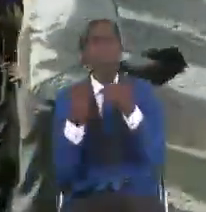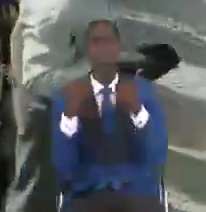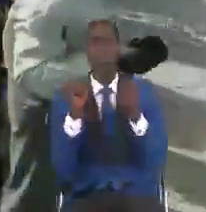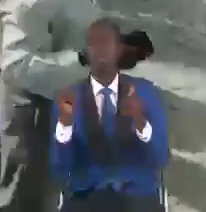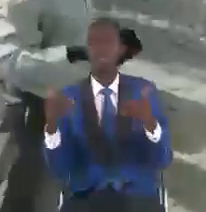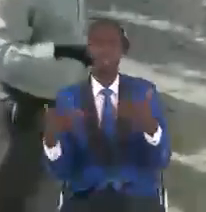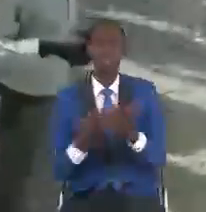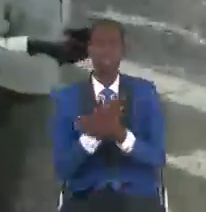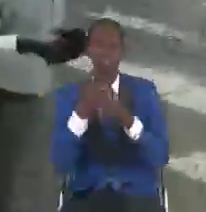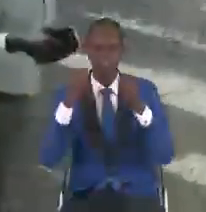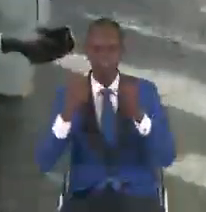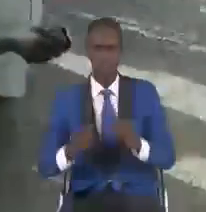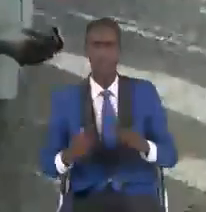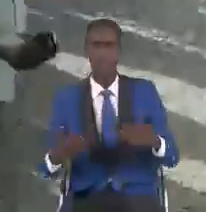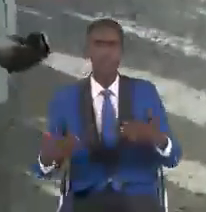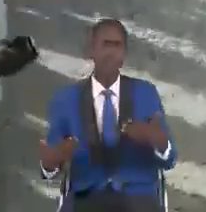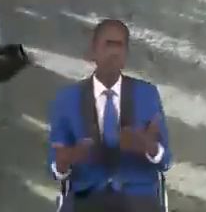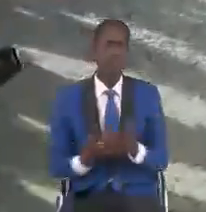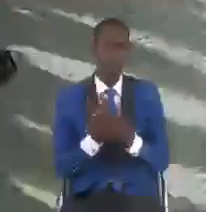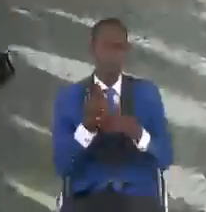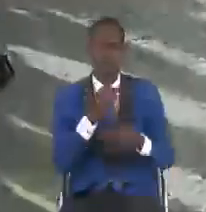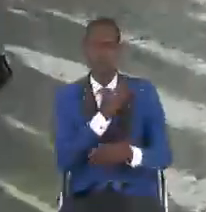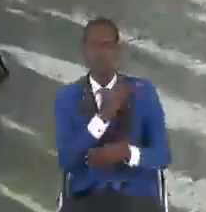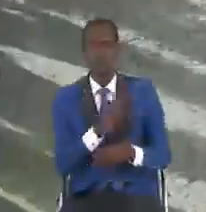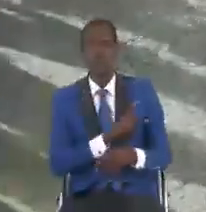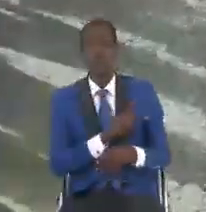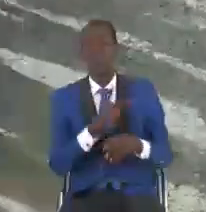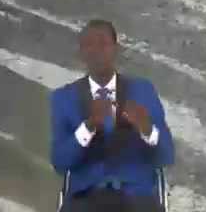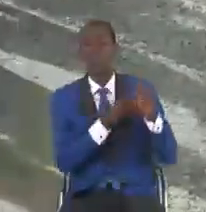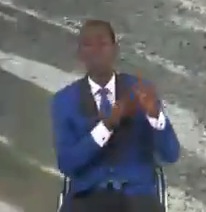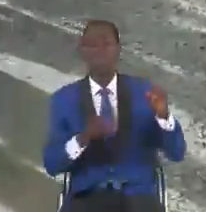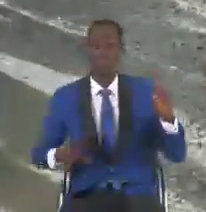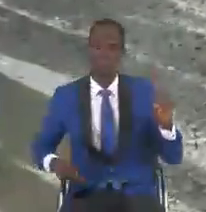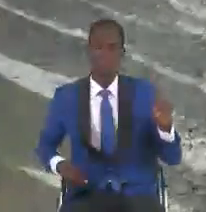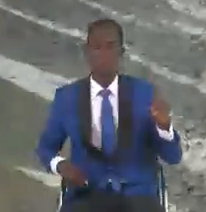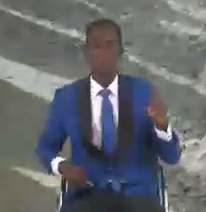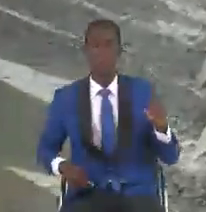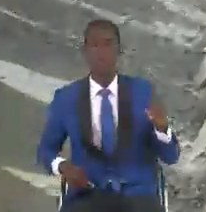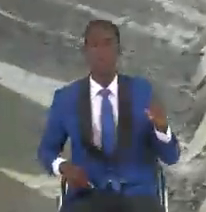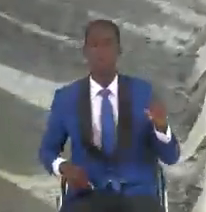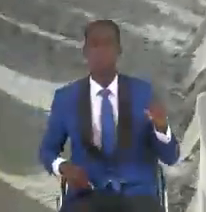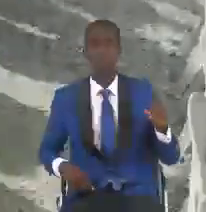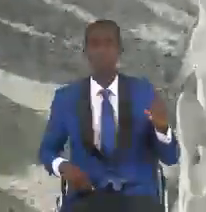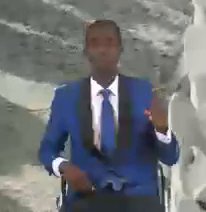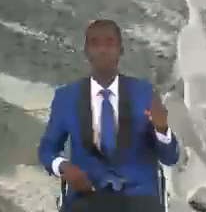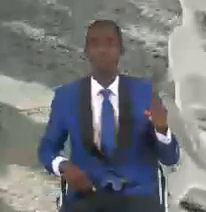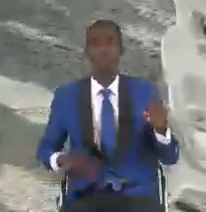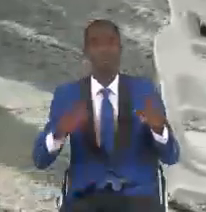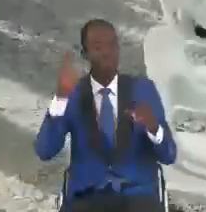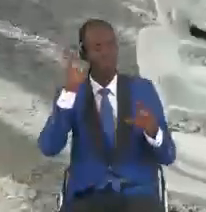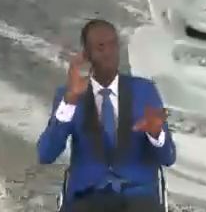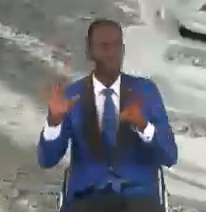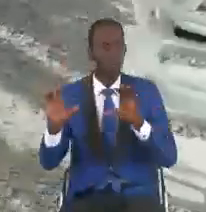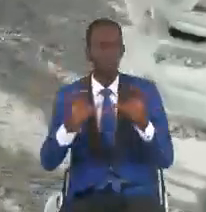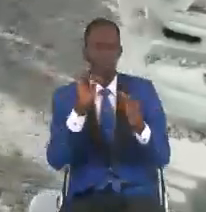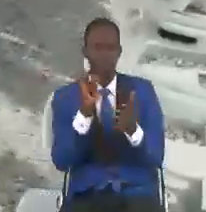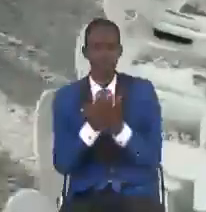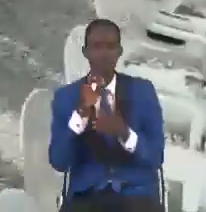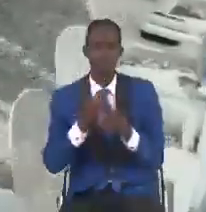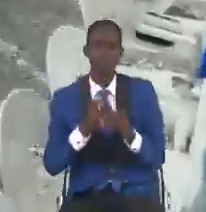power, a new personality. The Lord will accomplish that in your